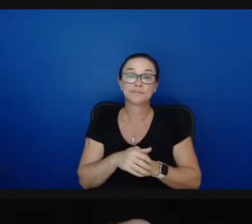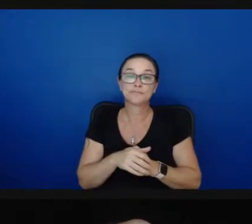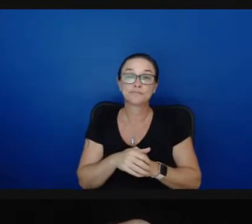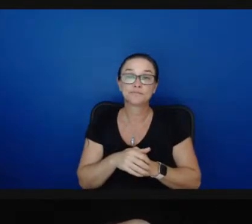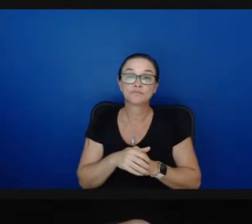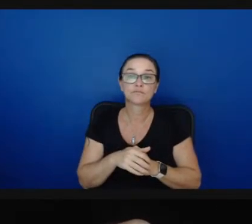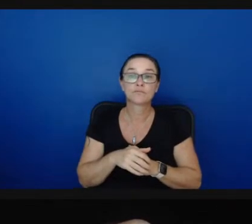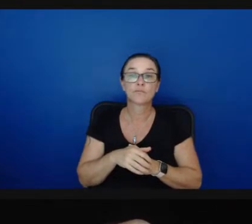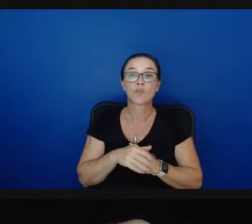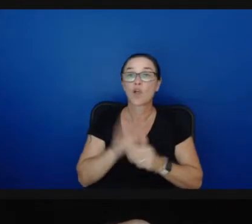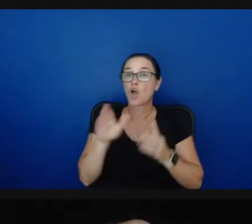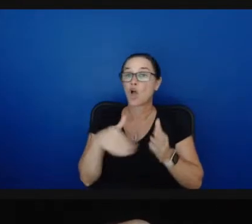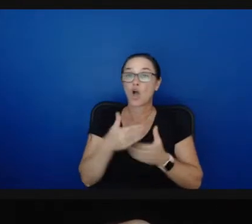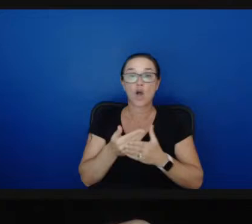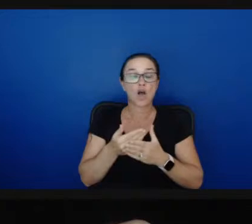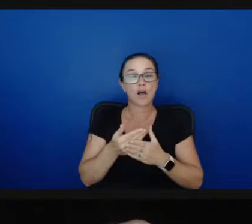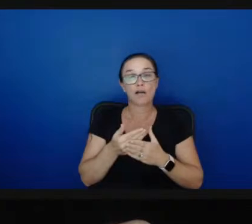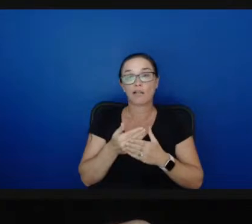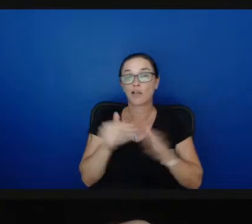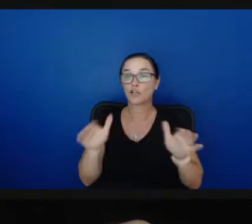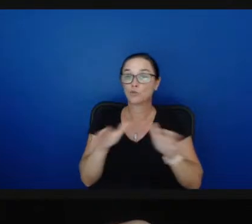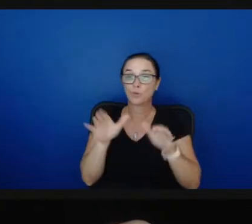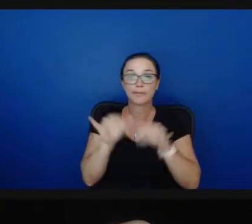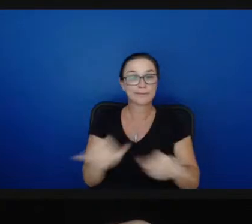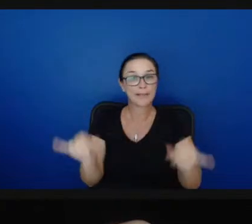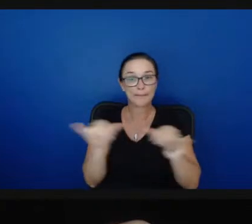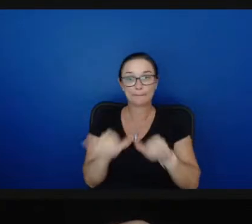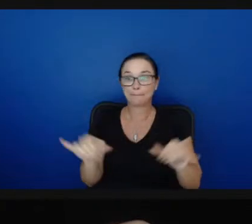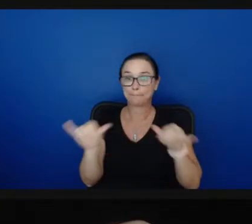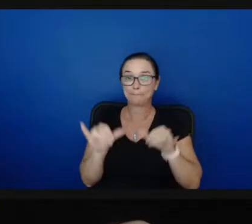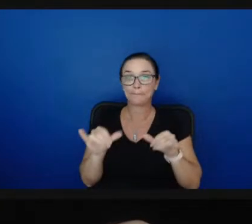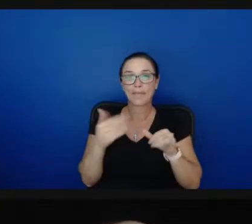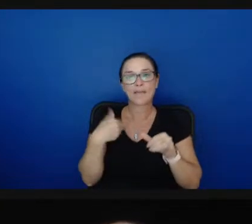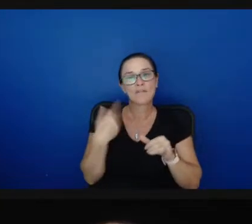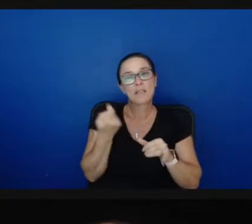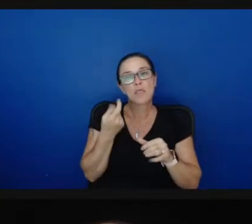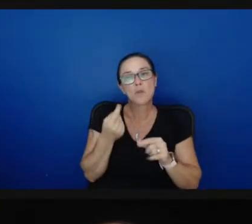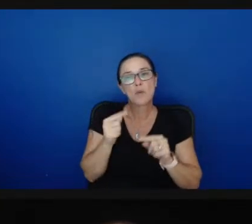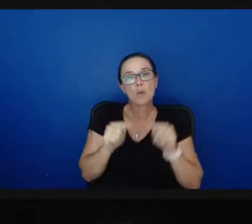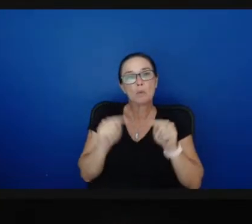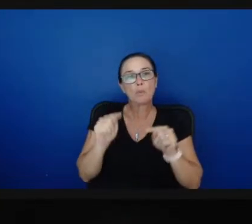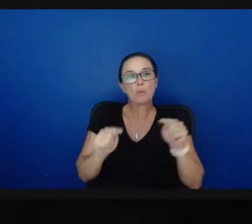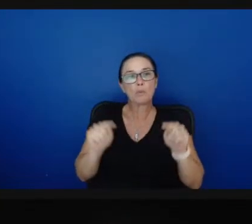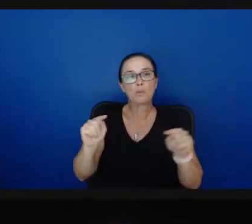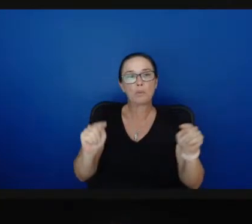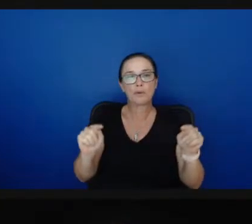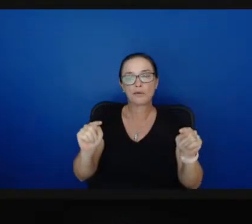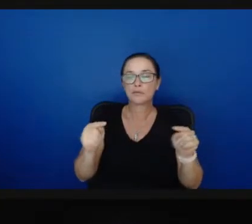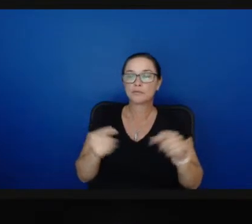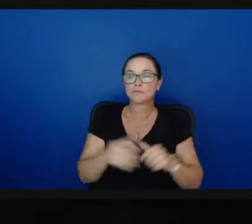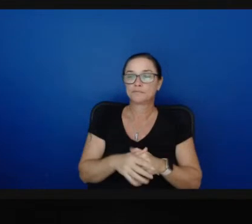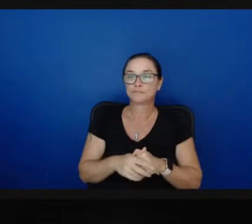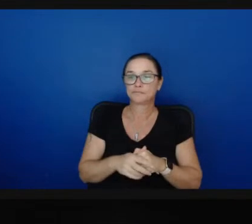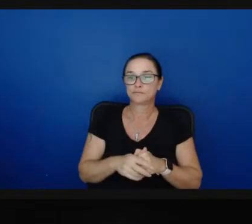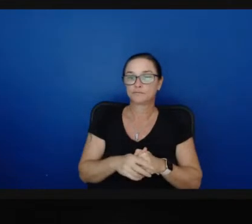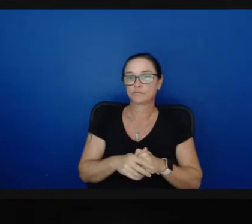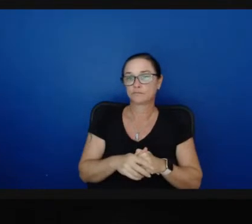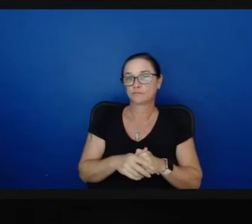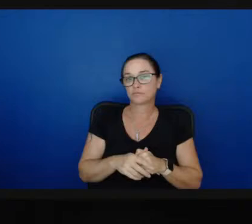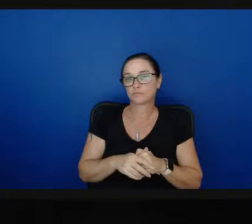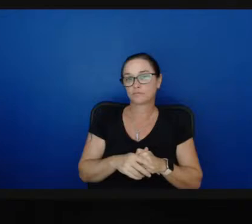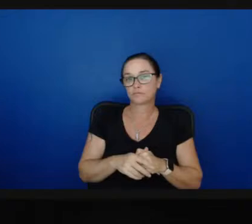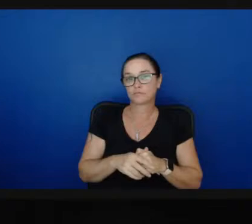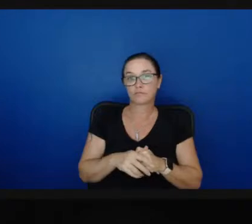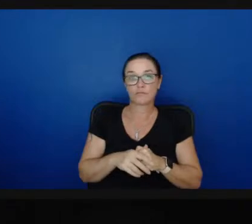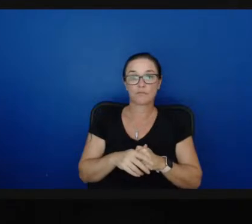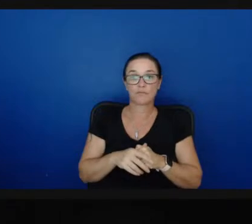all the stations are doing what they were doing before, and with little variations like I mentioned in the recent week here. But the stations